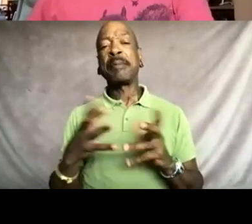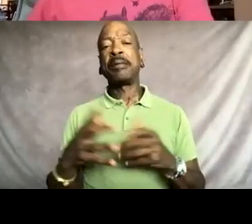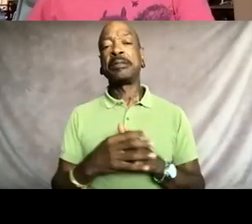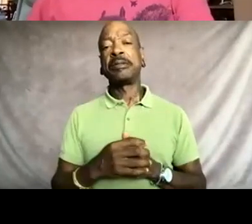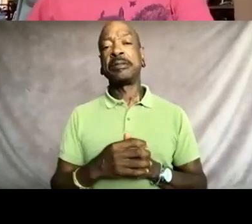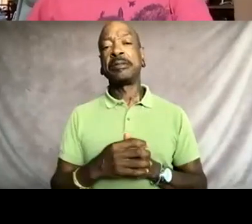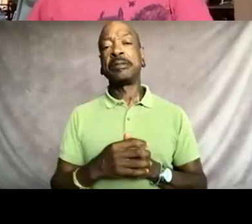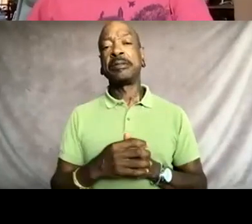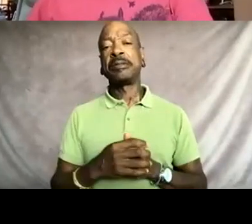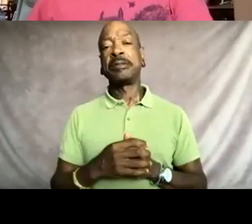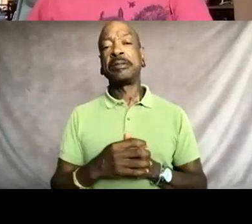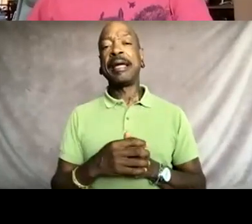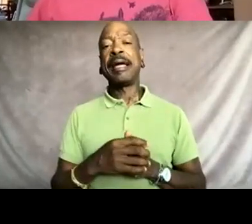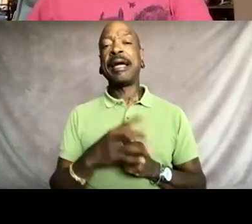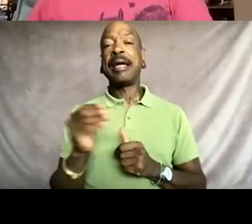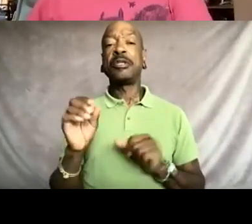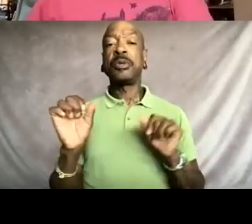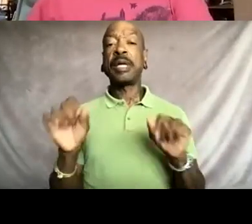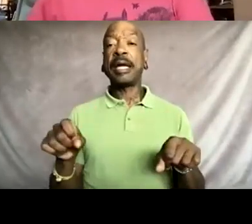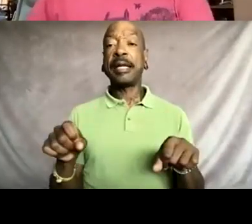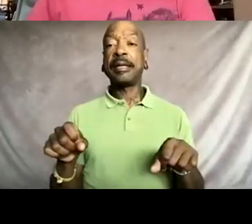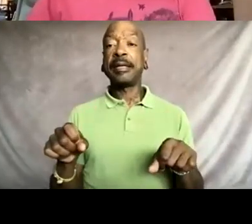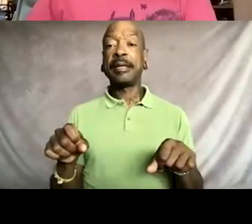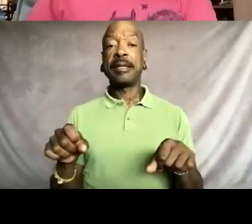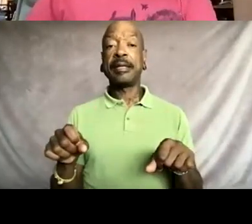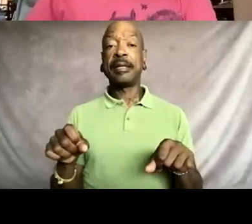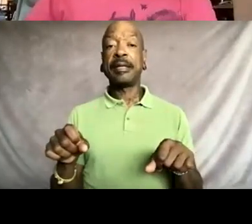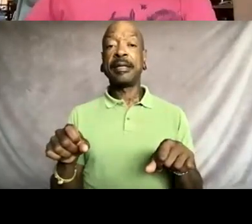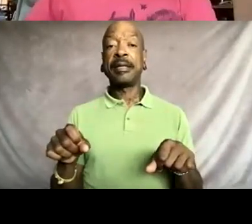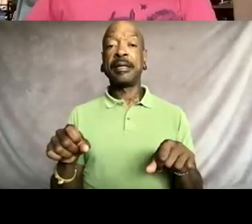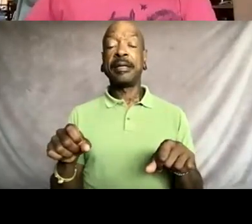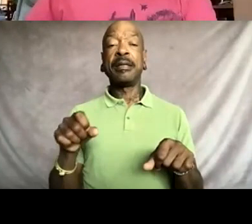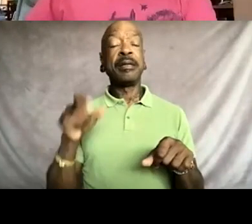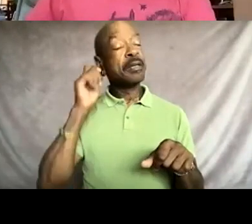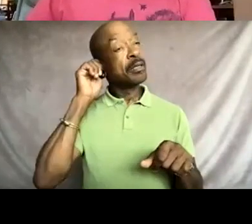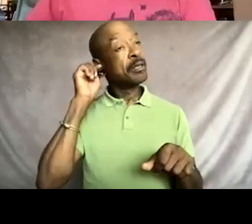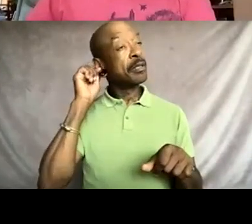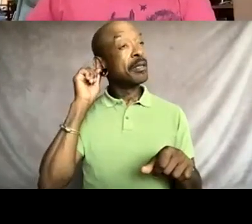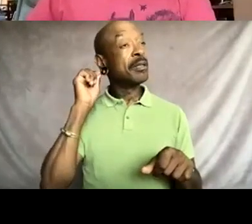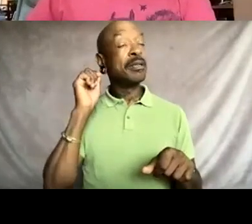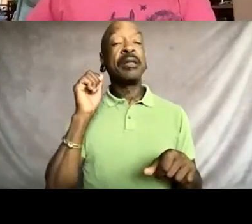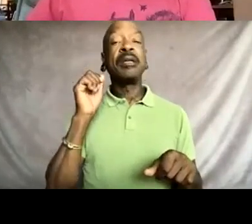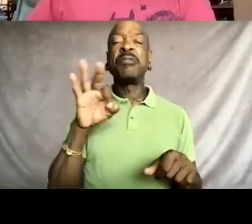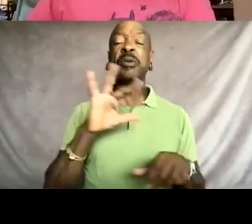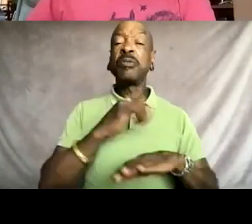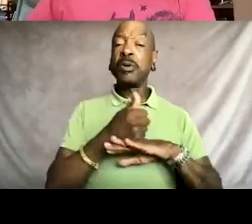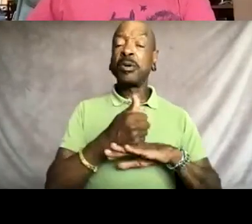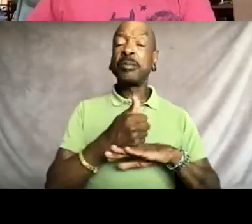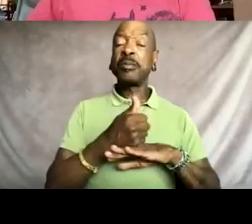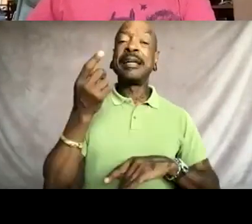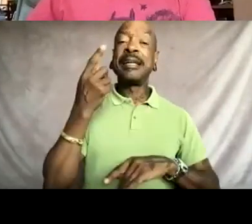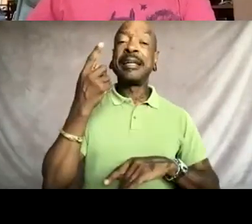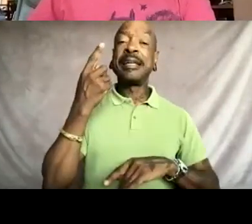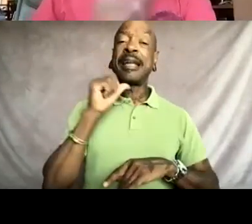Oh, and you can get paid. Sometimes people have a mistaken assumption that if you form a nonprofit, you can't pay yourself, but nonprofits